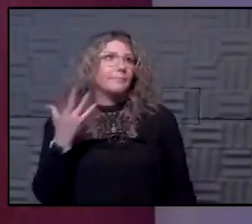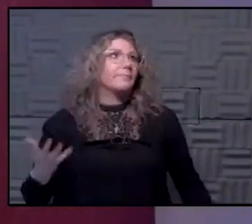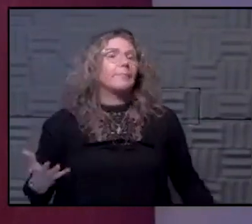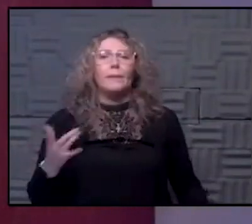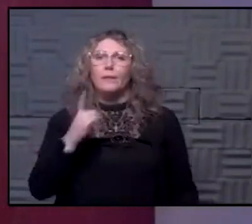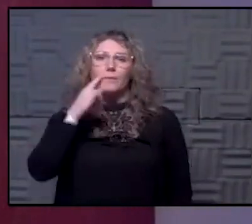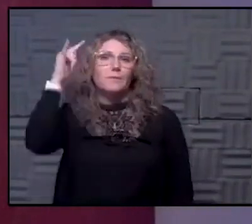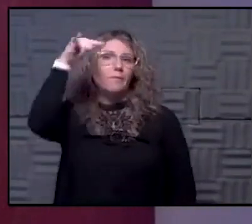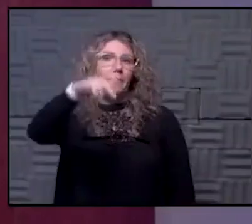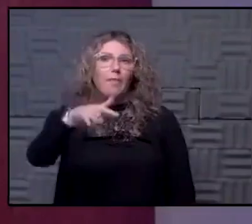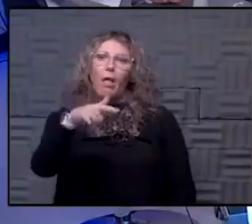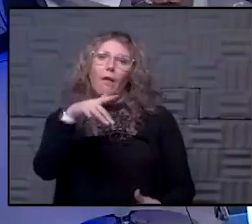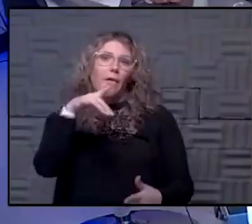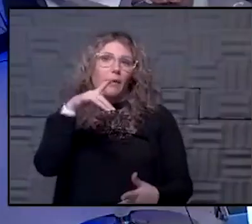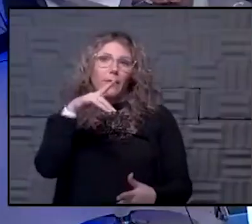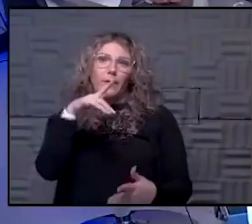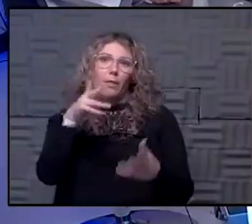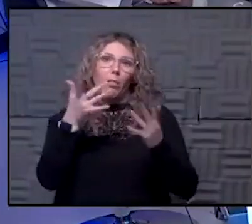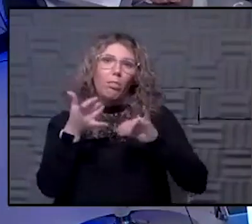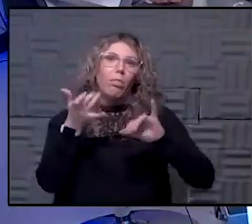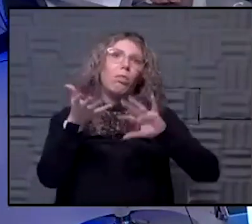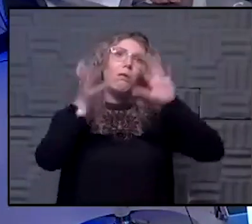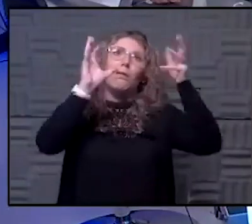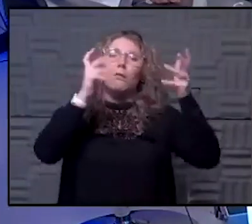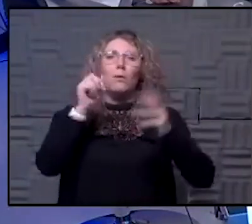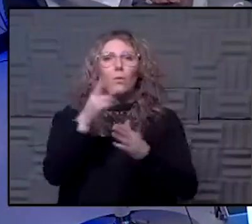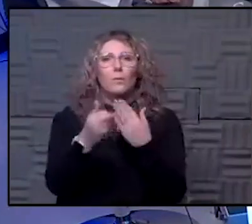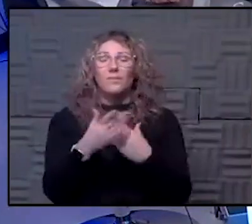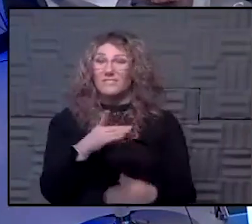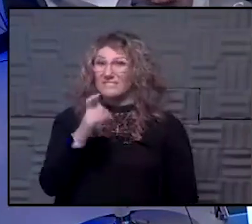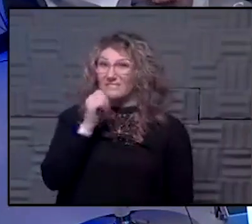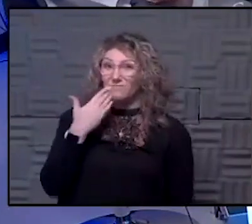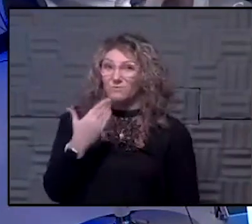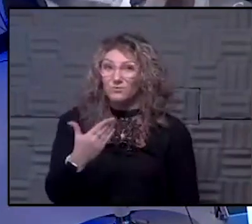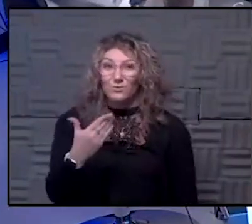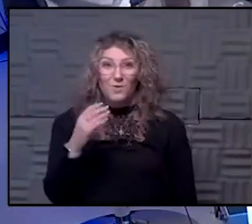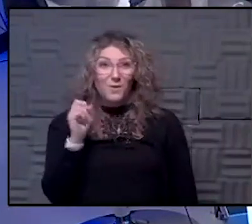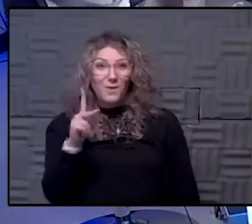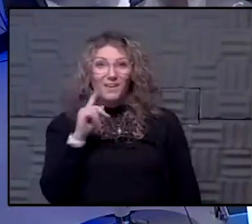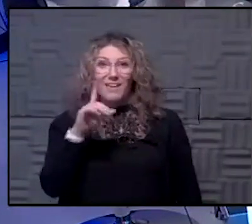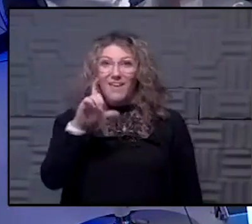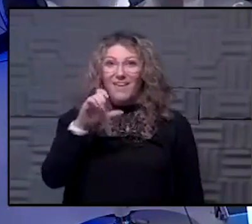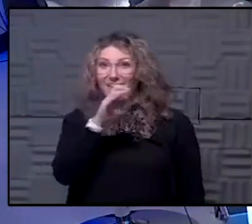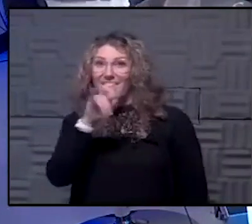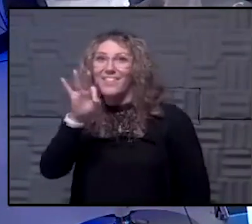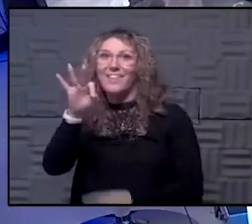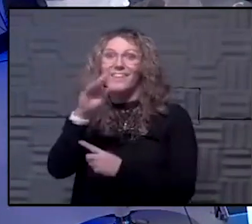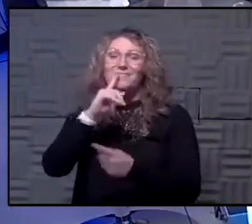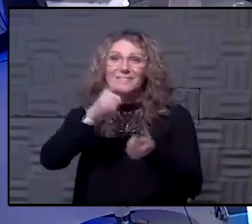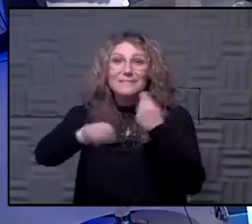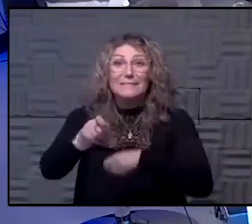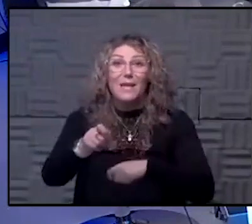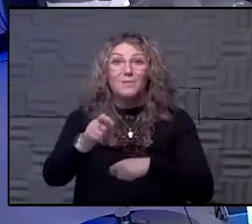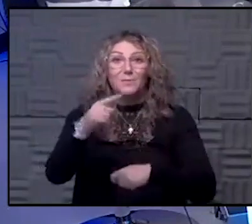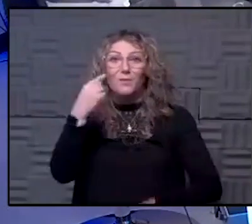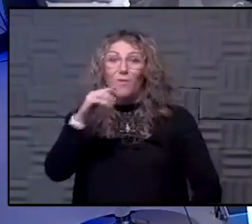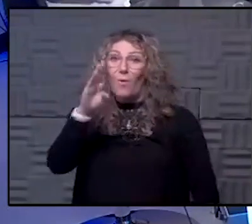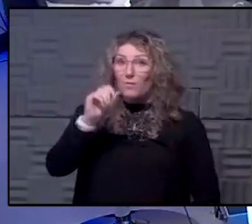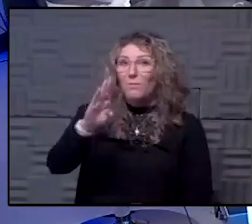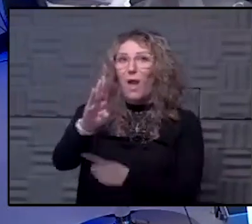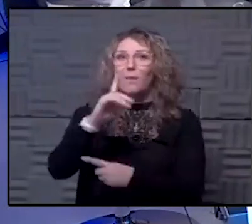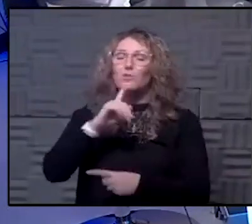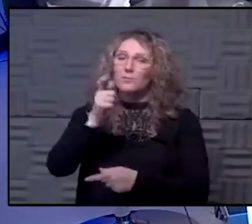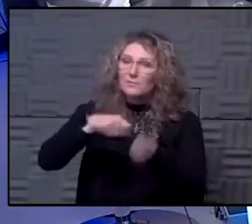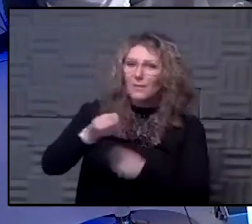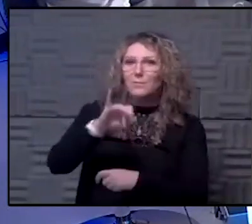a flight crash. Yeah, that is no good. All right, Cliff, Good you're morning. substituting today for Bob, yeah. who's substituting for